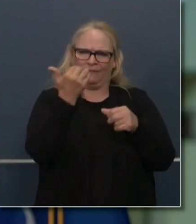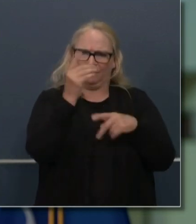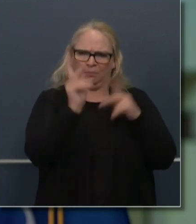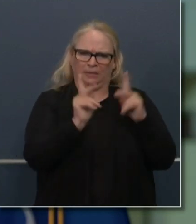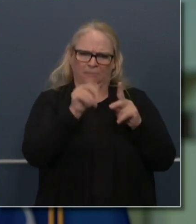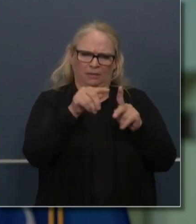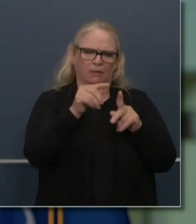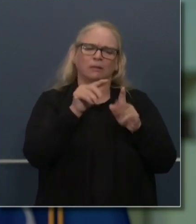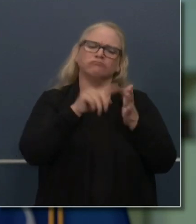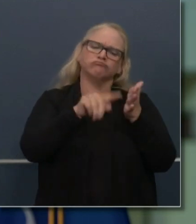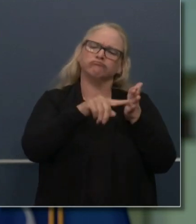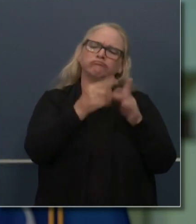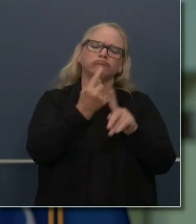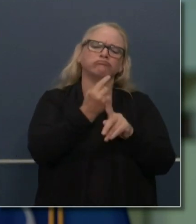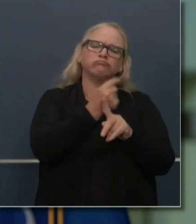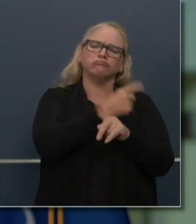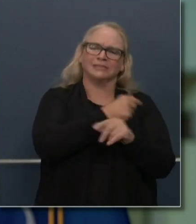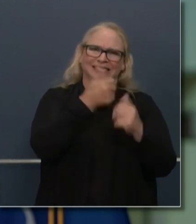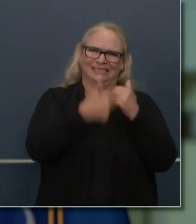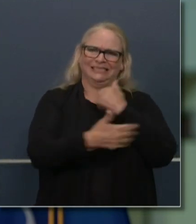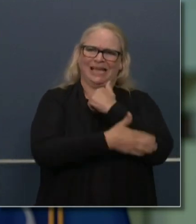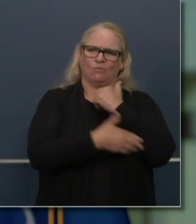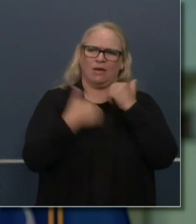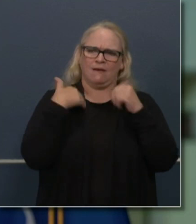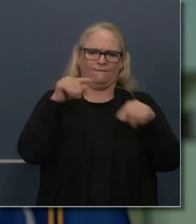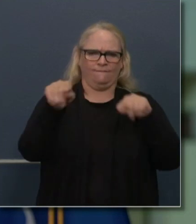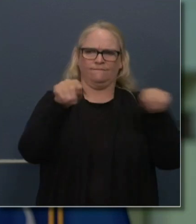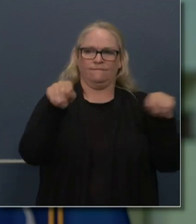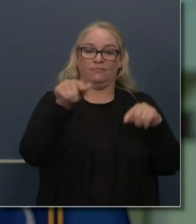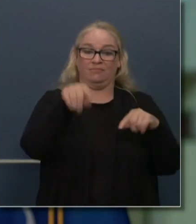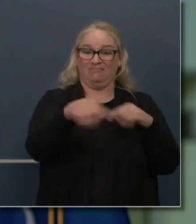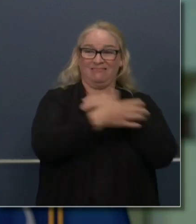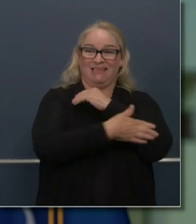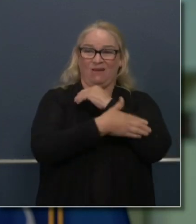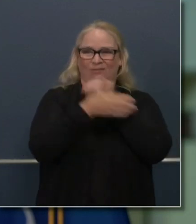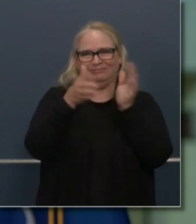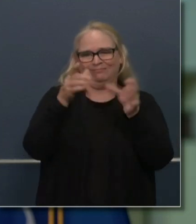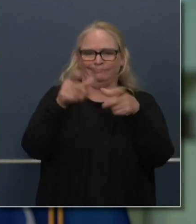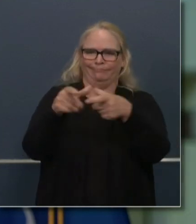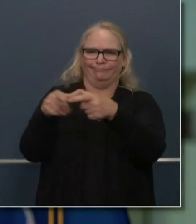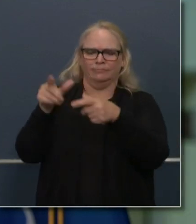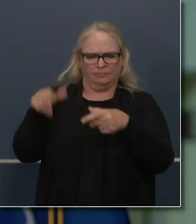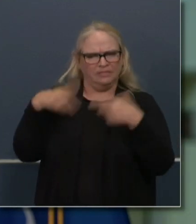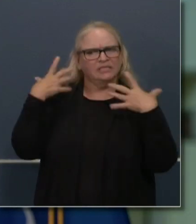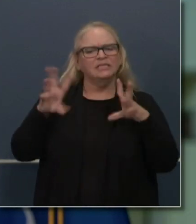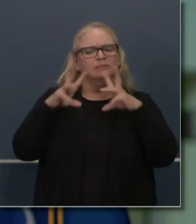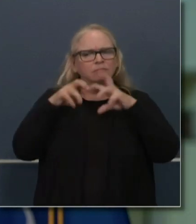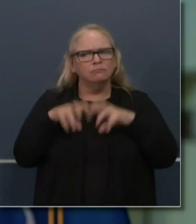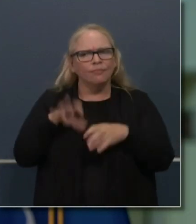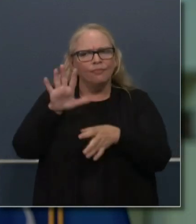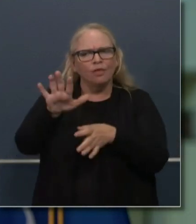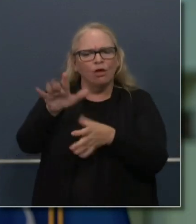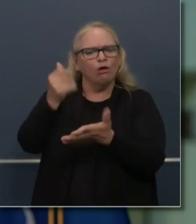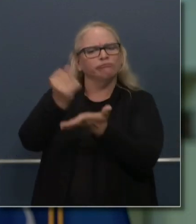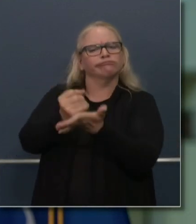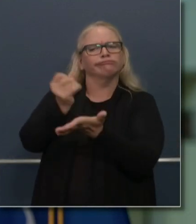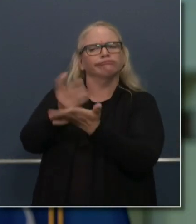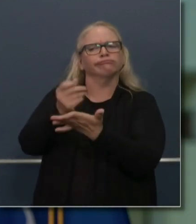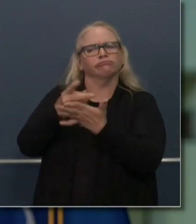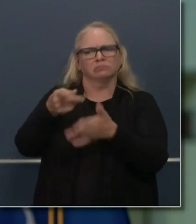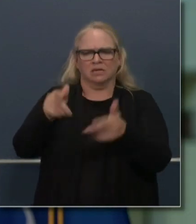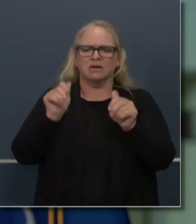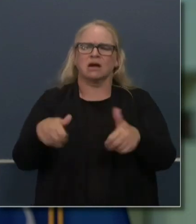17 of the counties that secured those attestations did not meet that threshold when they submitted their documentation. So I'm wondering, why did